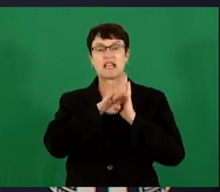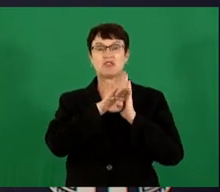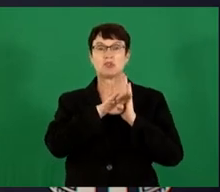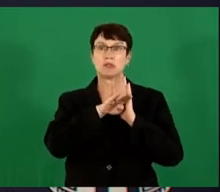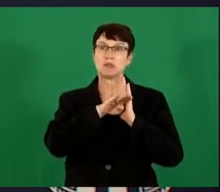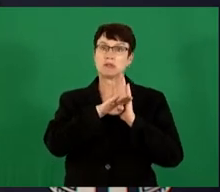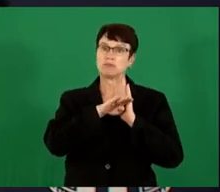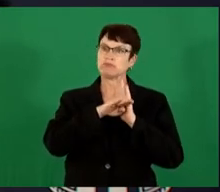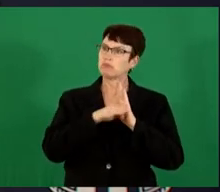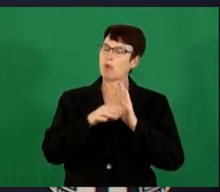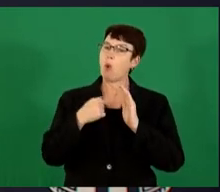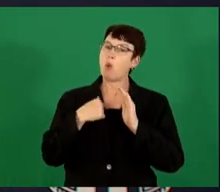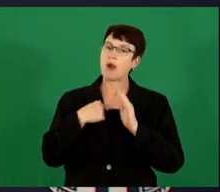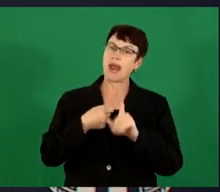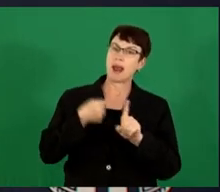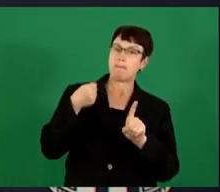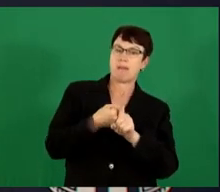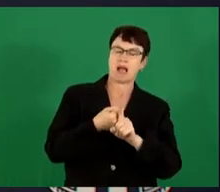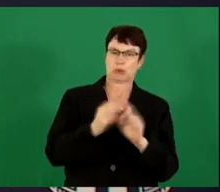expected growth.